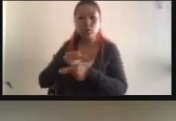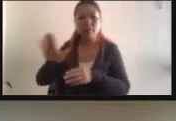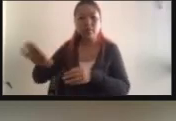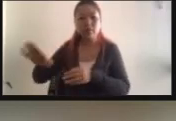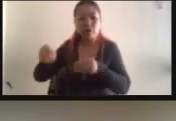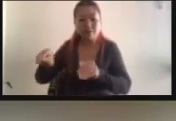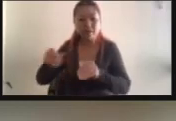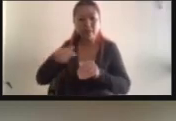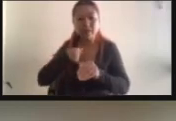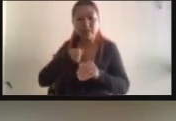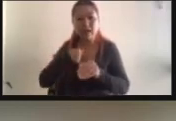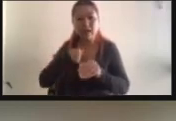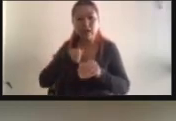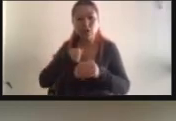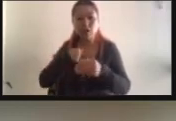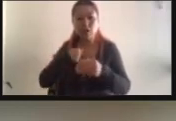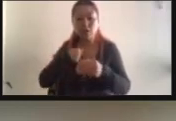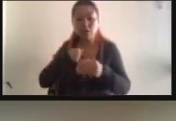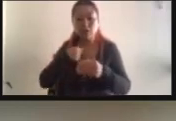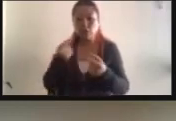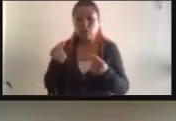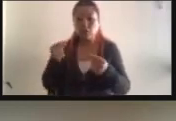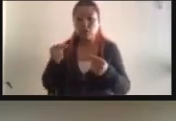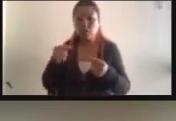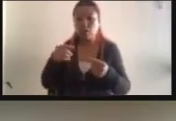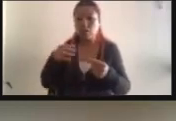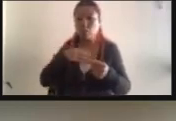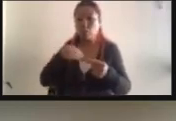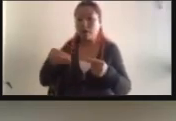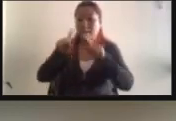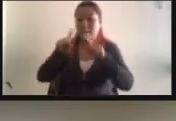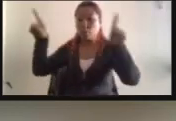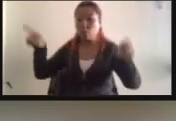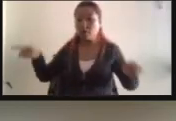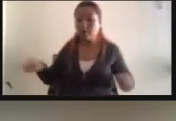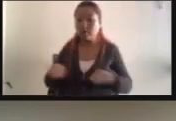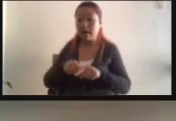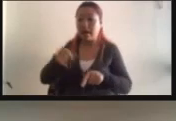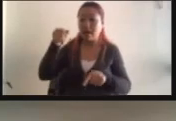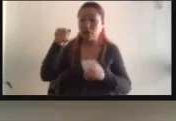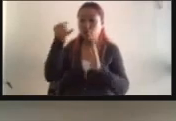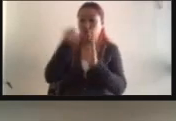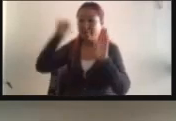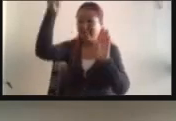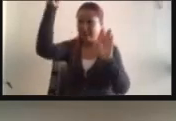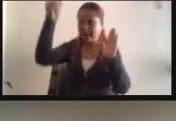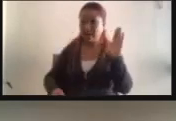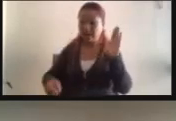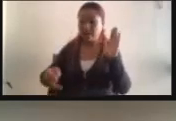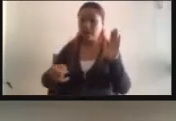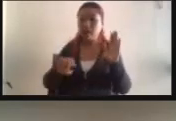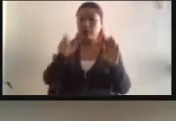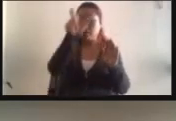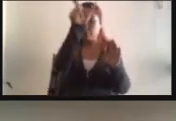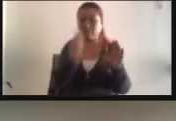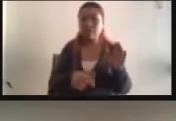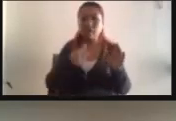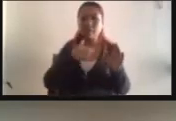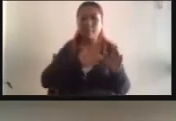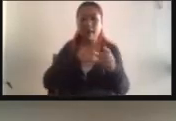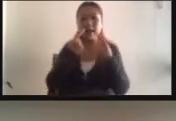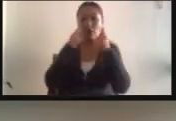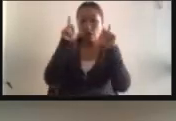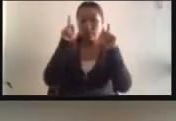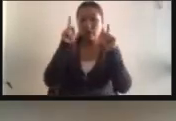I drew a line down the middle of his whiteboard. And on one side of the line, I wrote out my accomplishments and